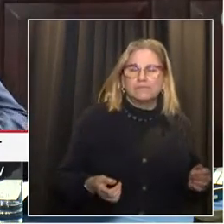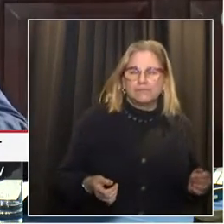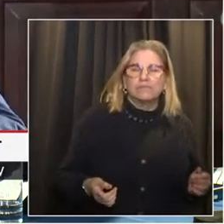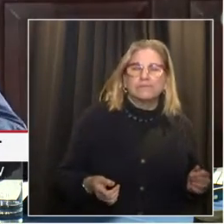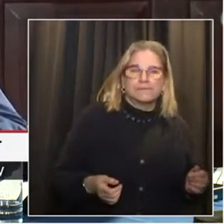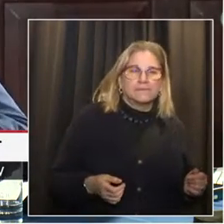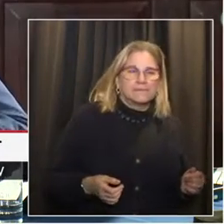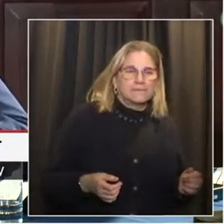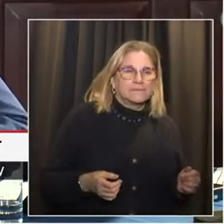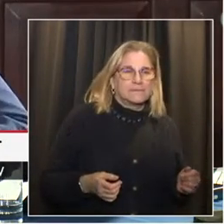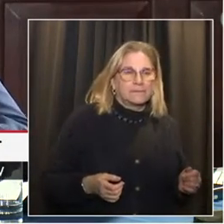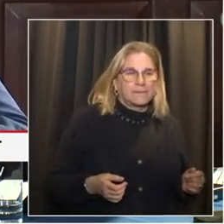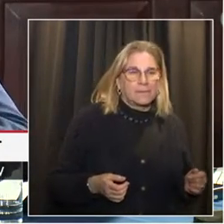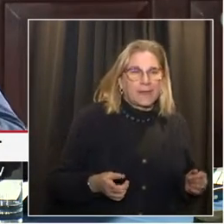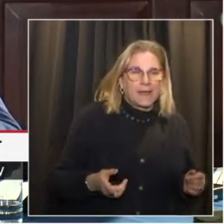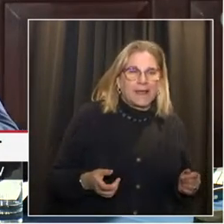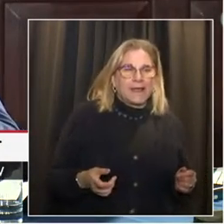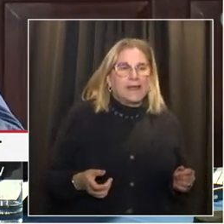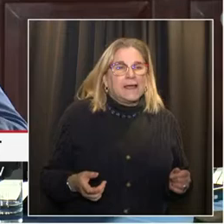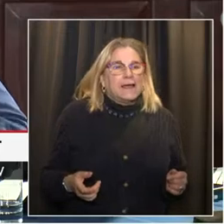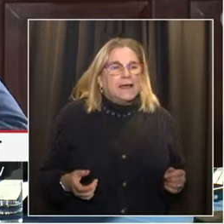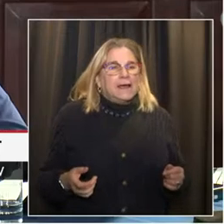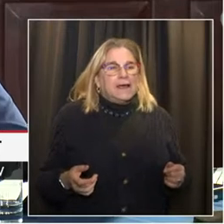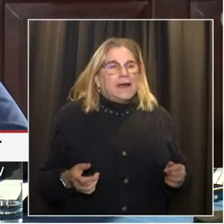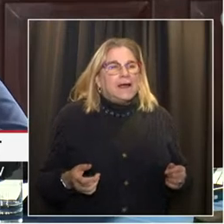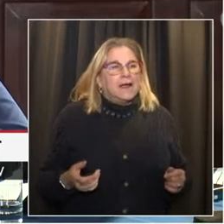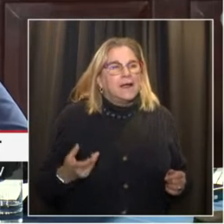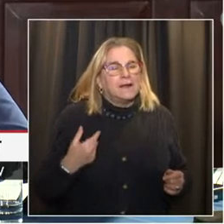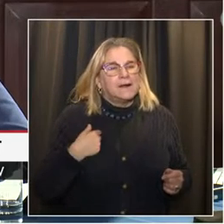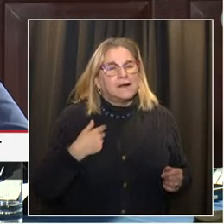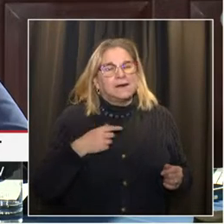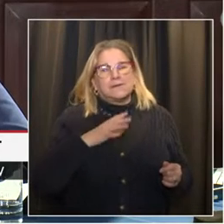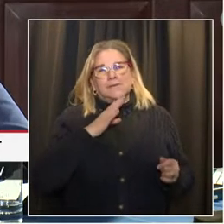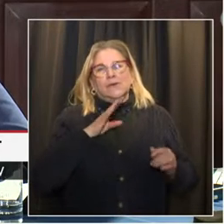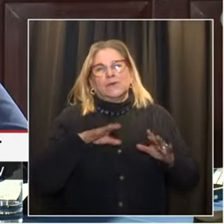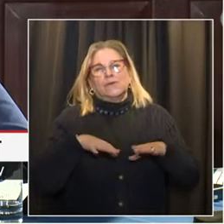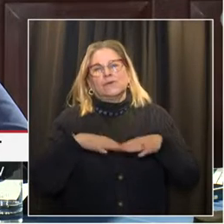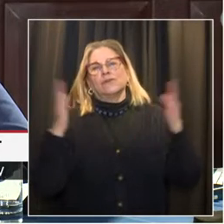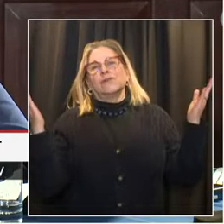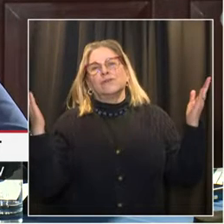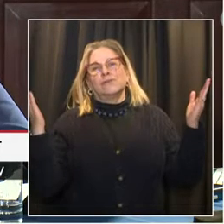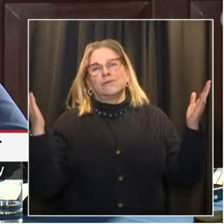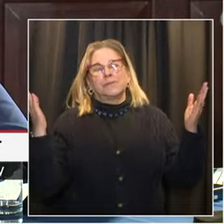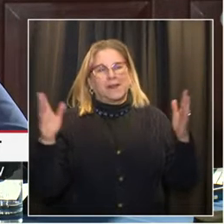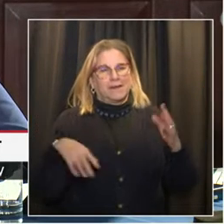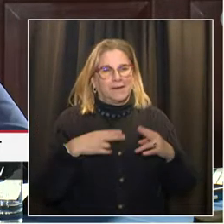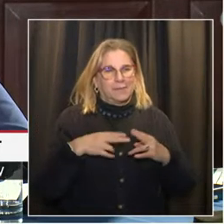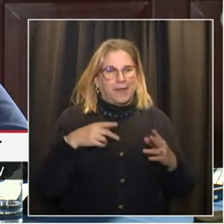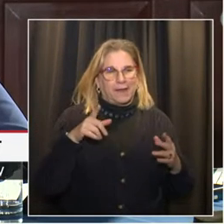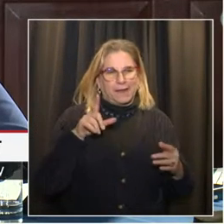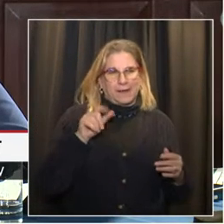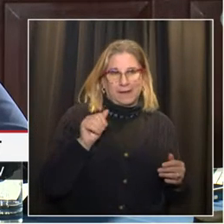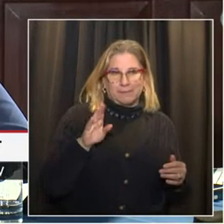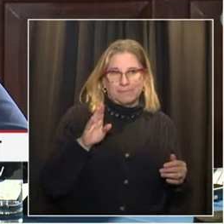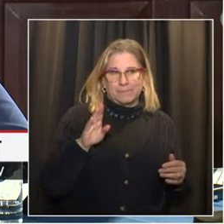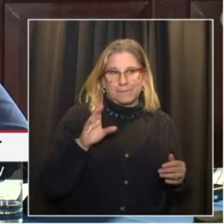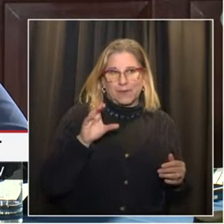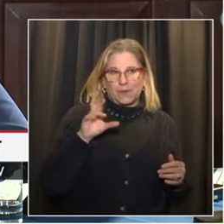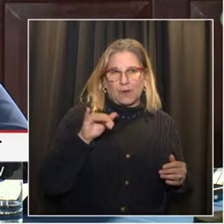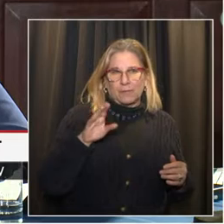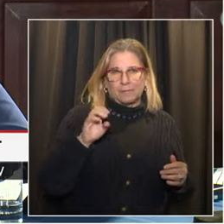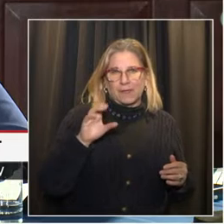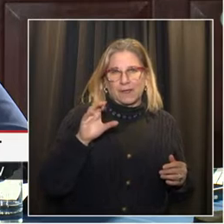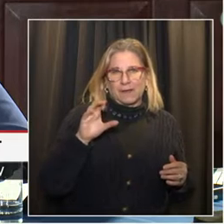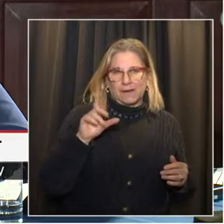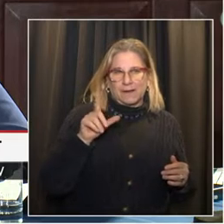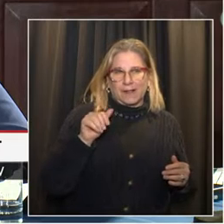And I think they would say well-founded discrediting, but it predated the loss of accreditation and made it difficult